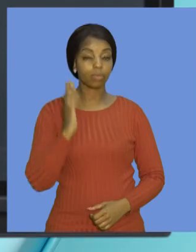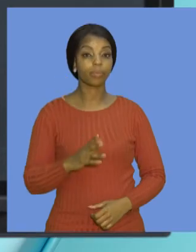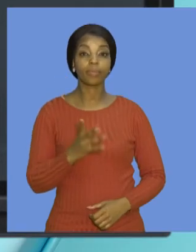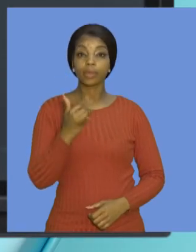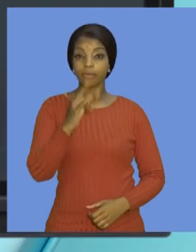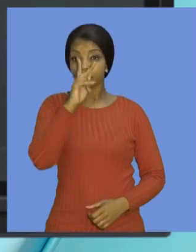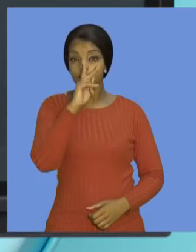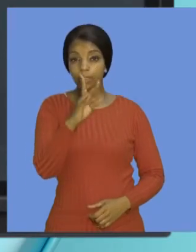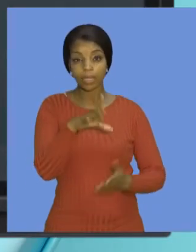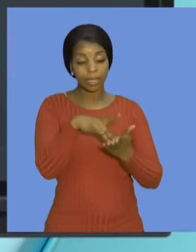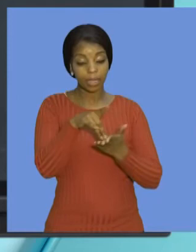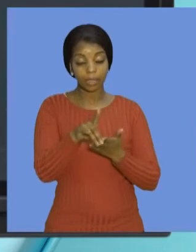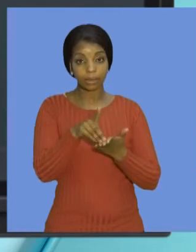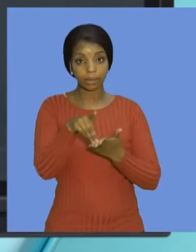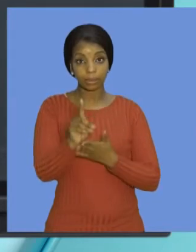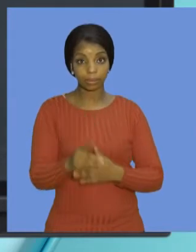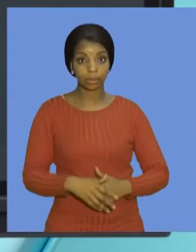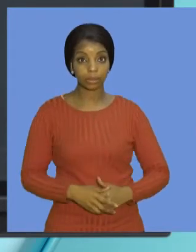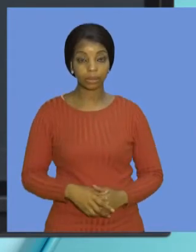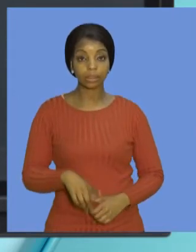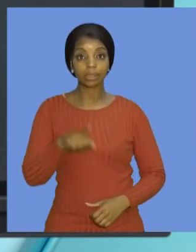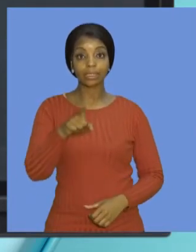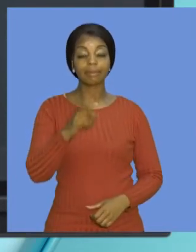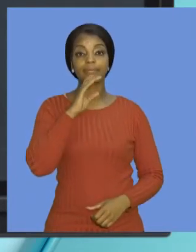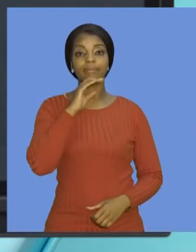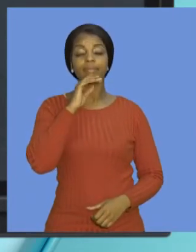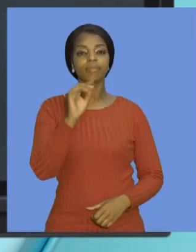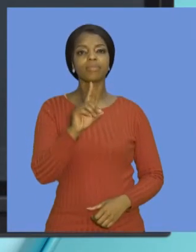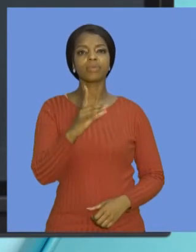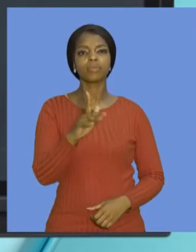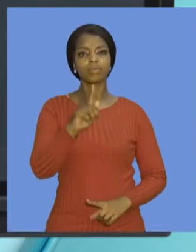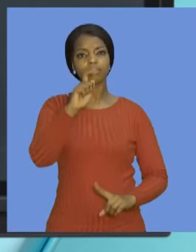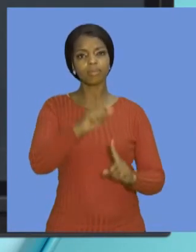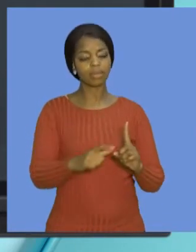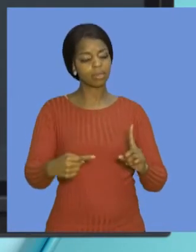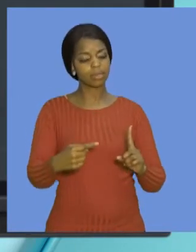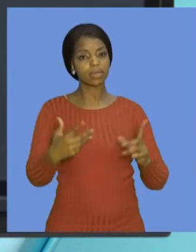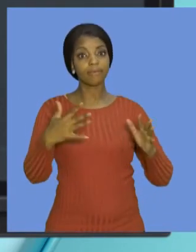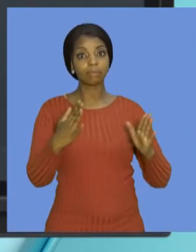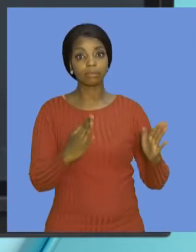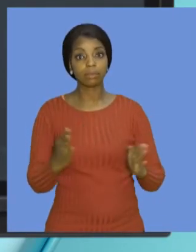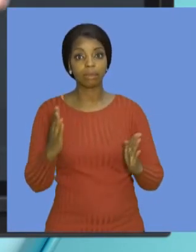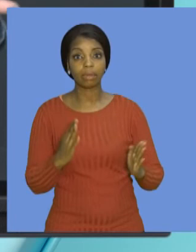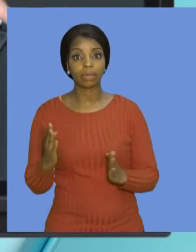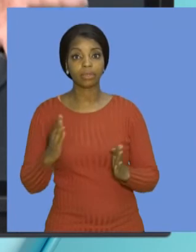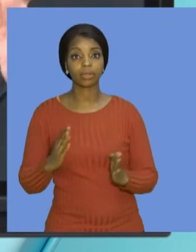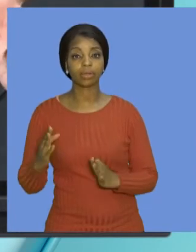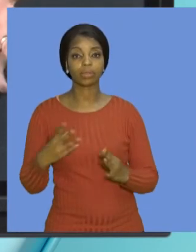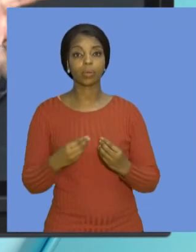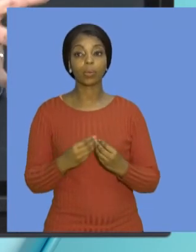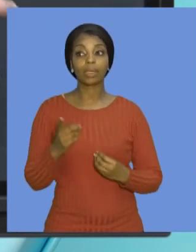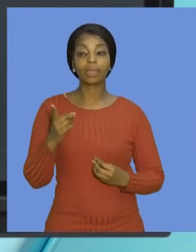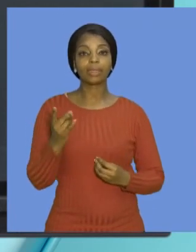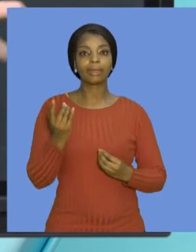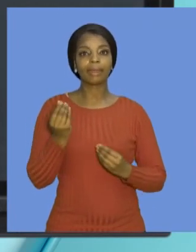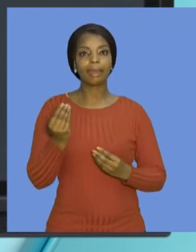cash deposit, already it is telling you that the person did not actually make an arrangement with the initial